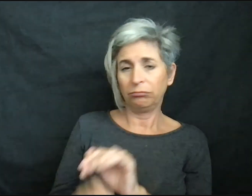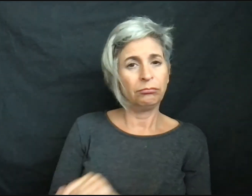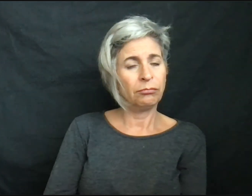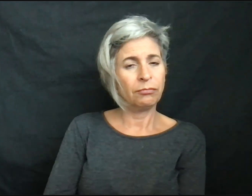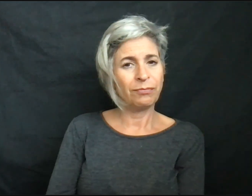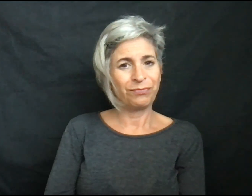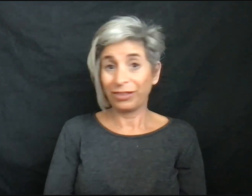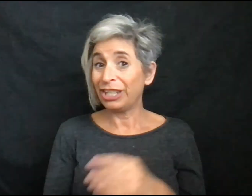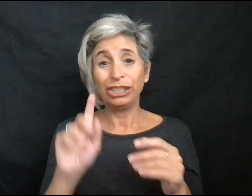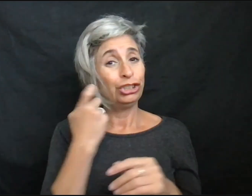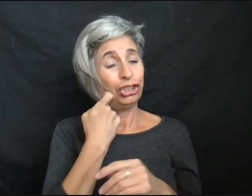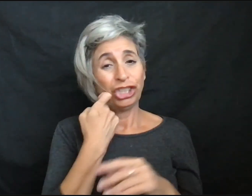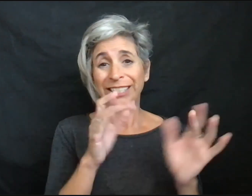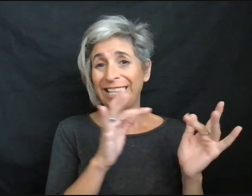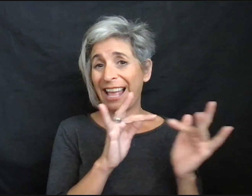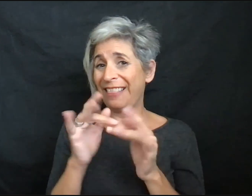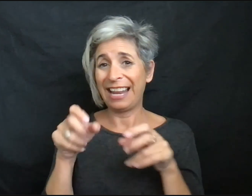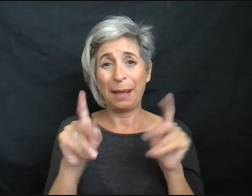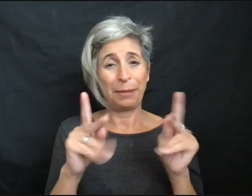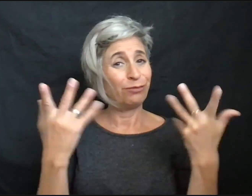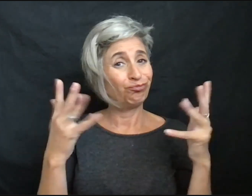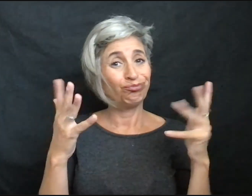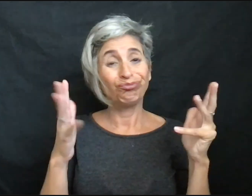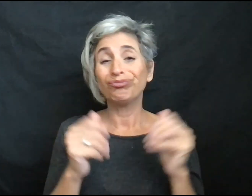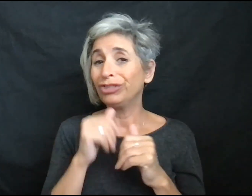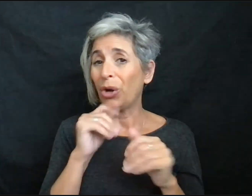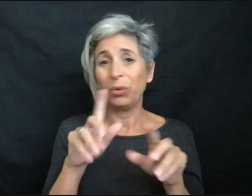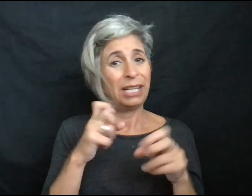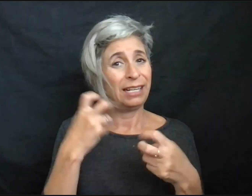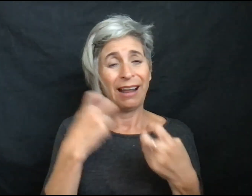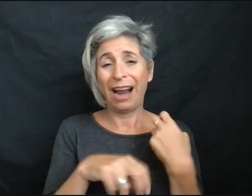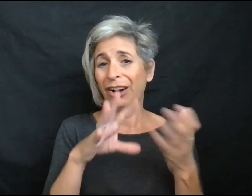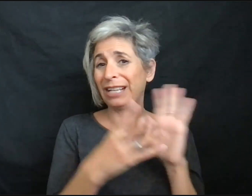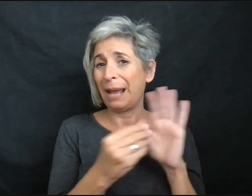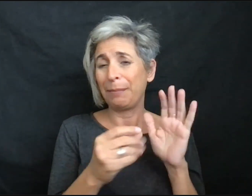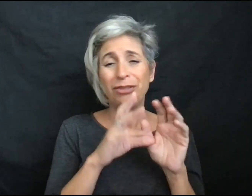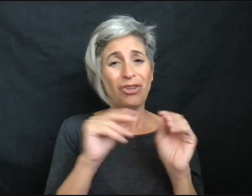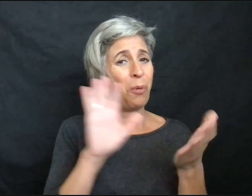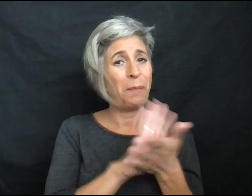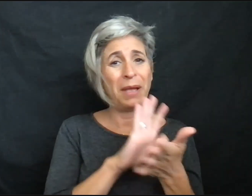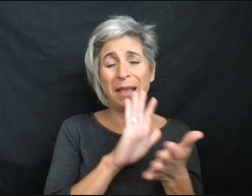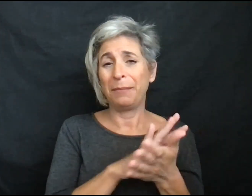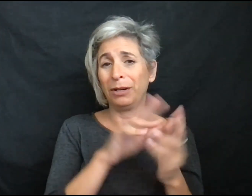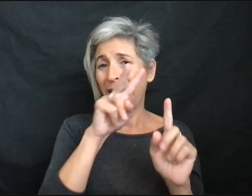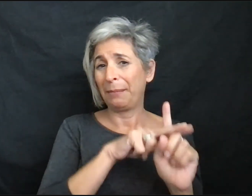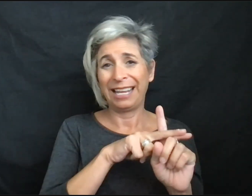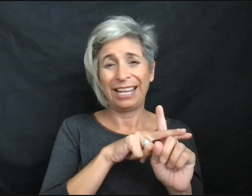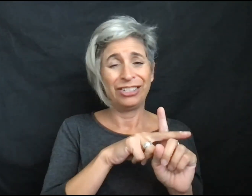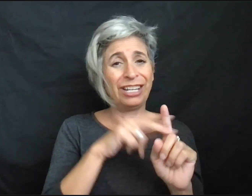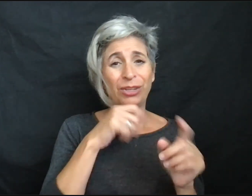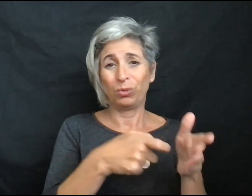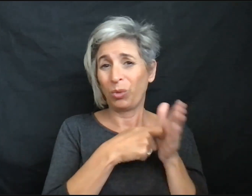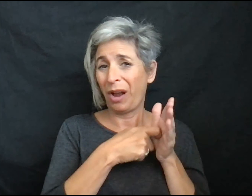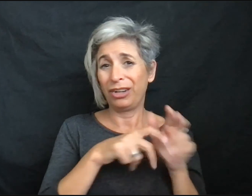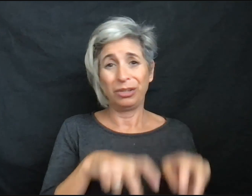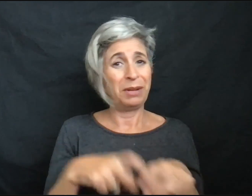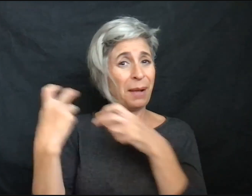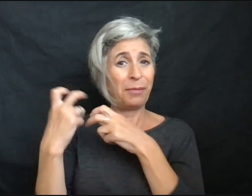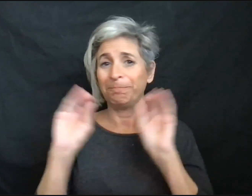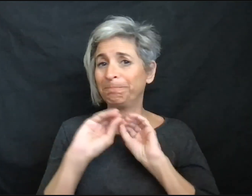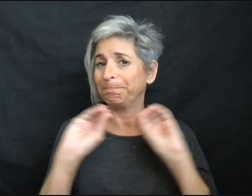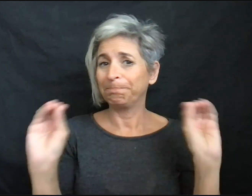Just the online application. No paper application needs to be uploaded at this